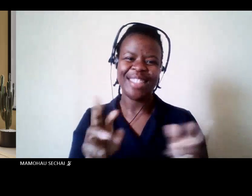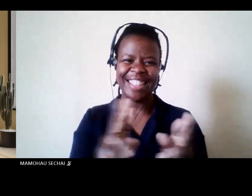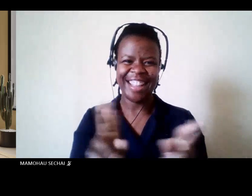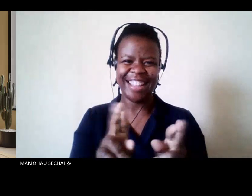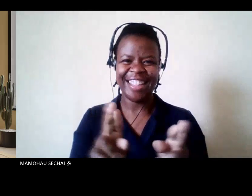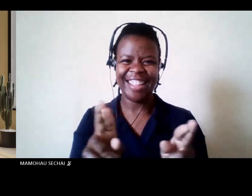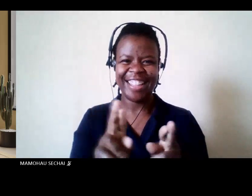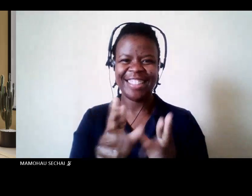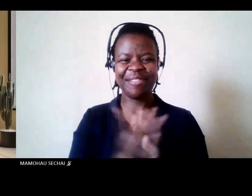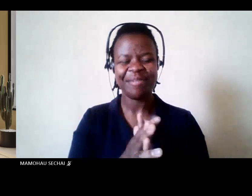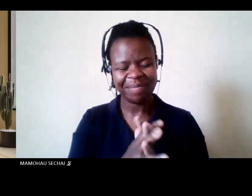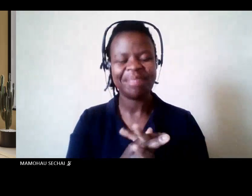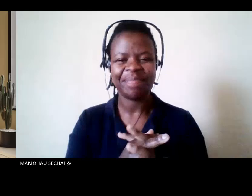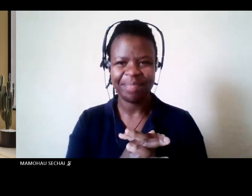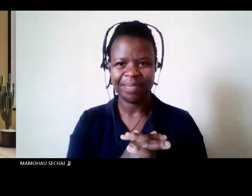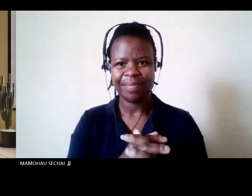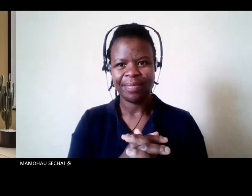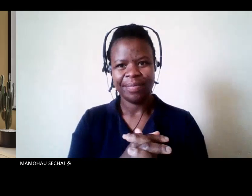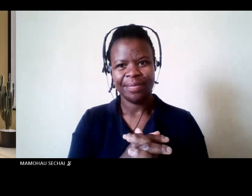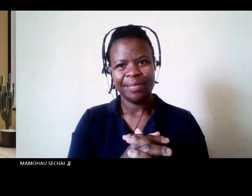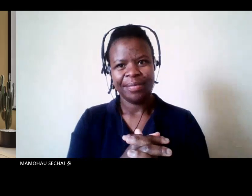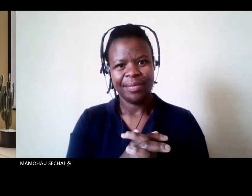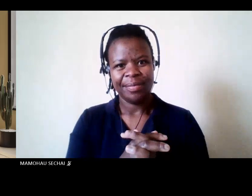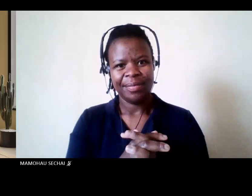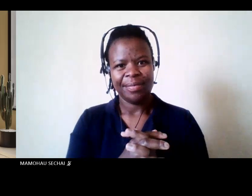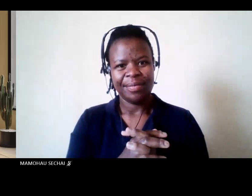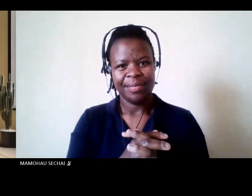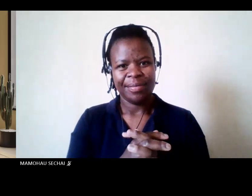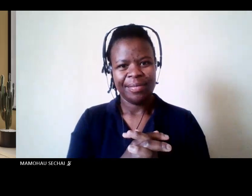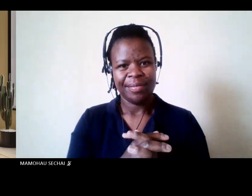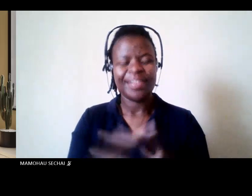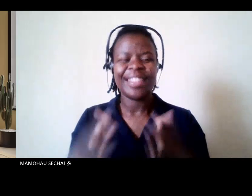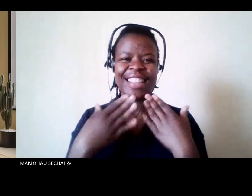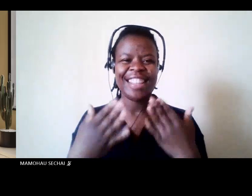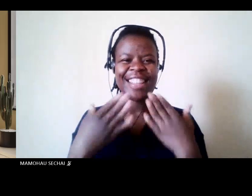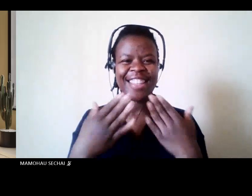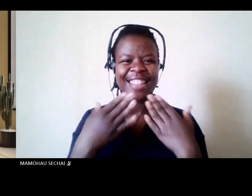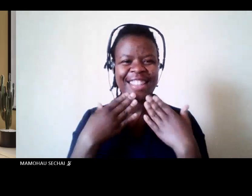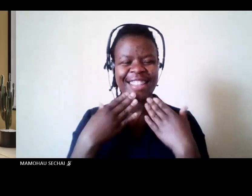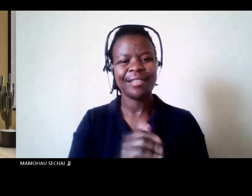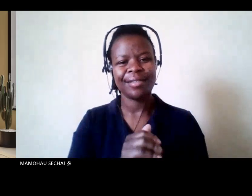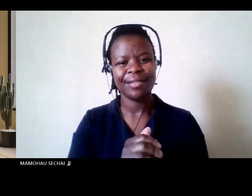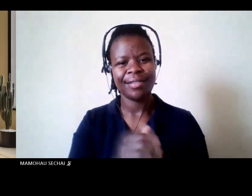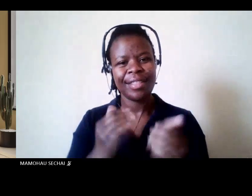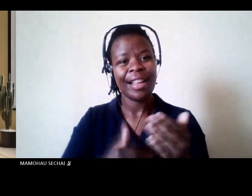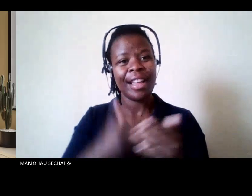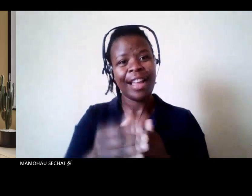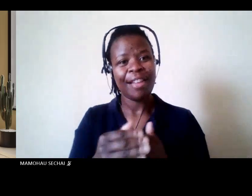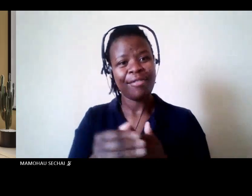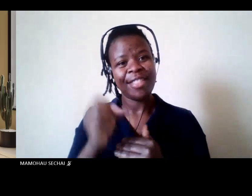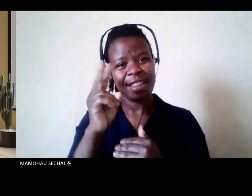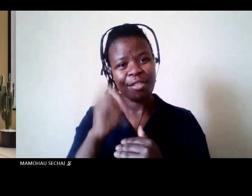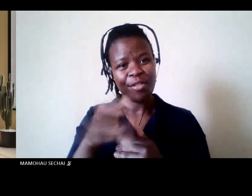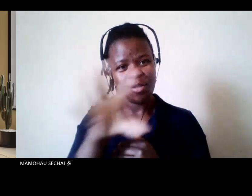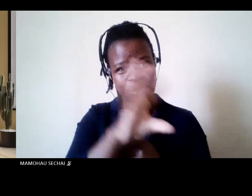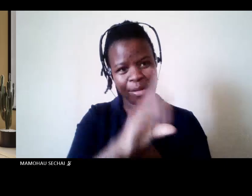Okay. Thank you. Is it better? Thanks, Alice. Good afternoon, everyone. Good